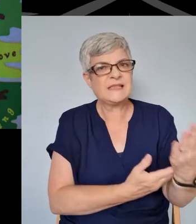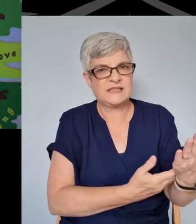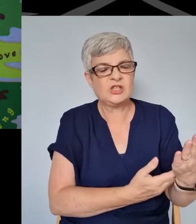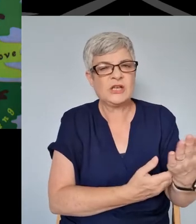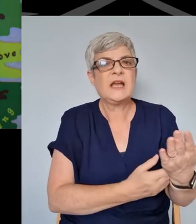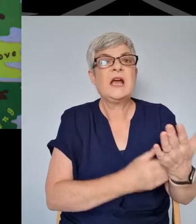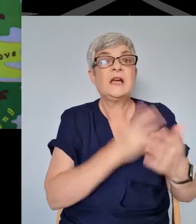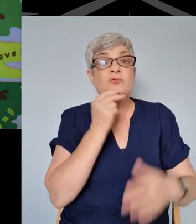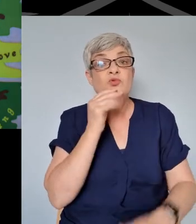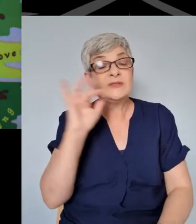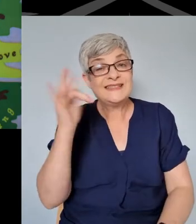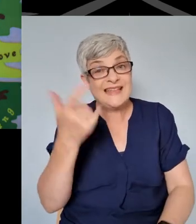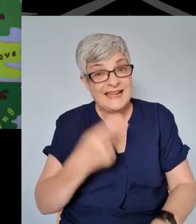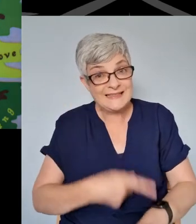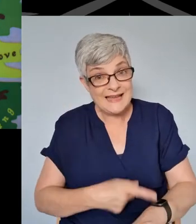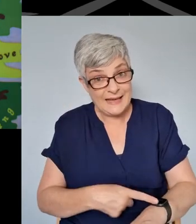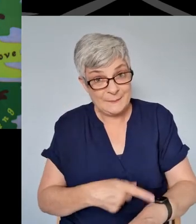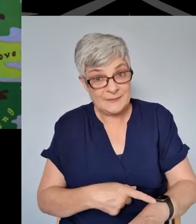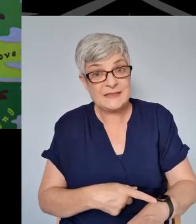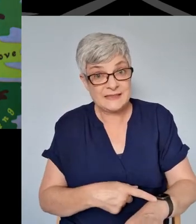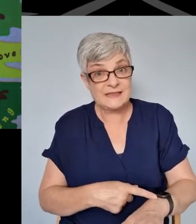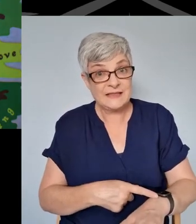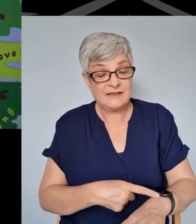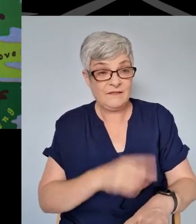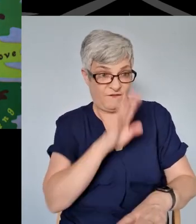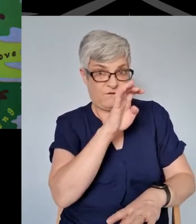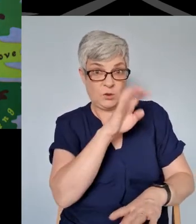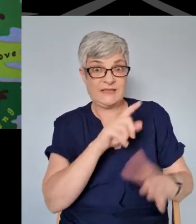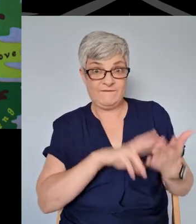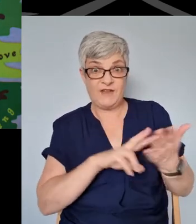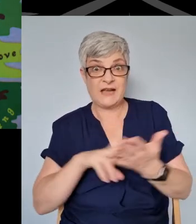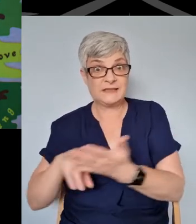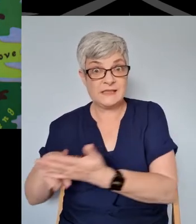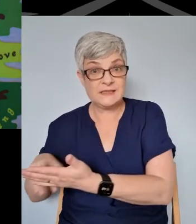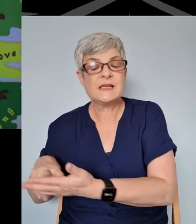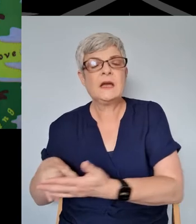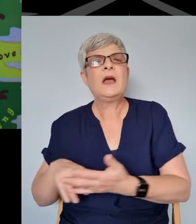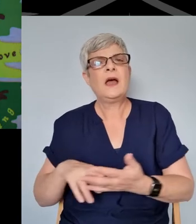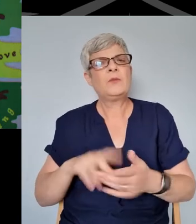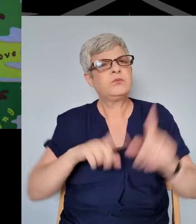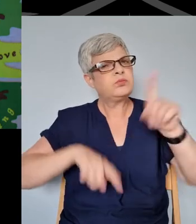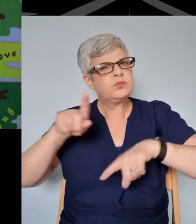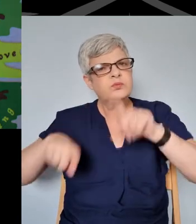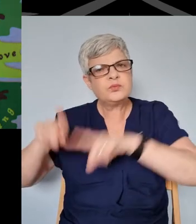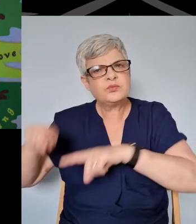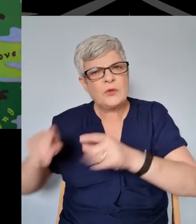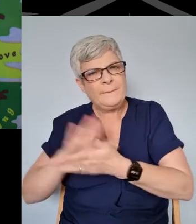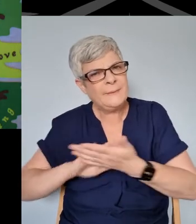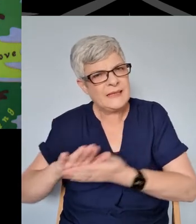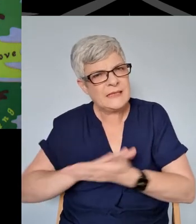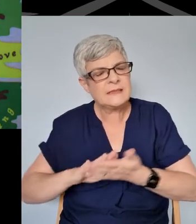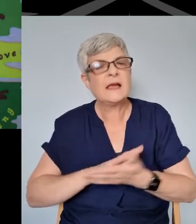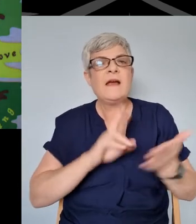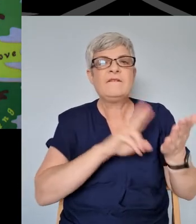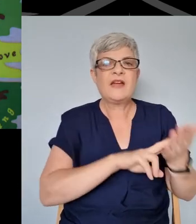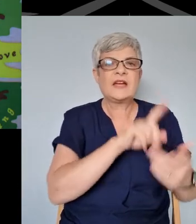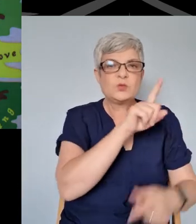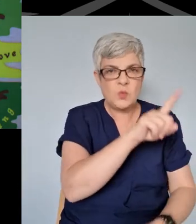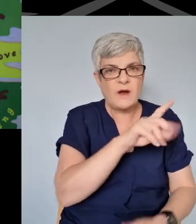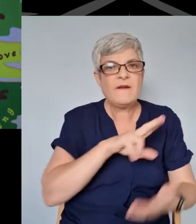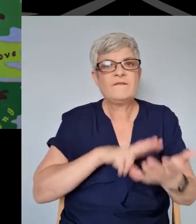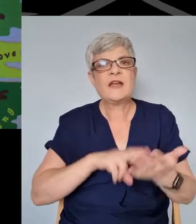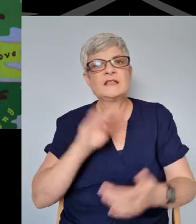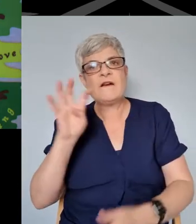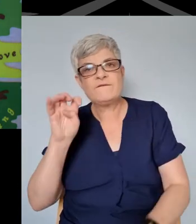10 times in these 14 verses. And it's used with a variety of meanings. In verse 1 and in verse